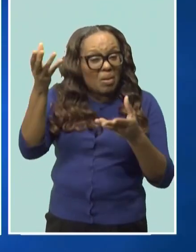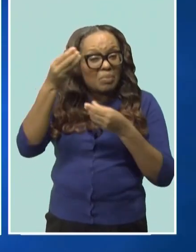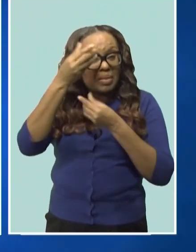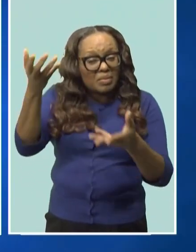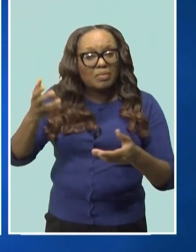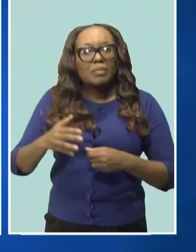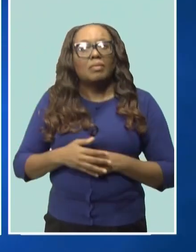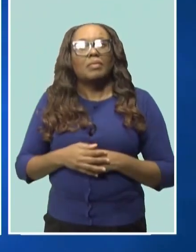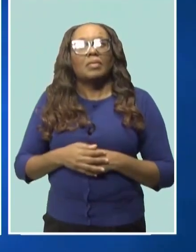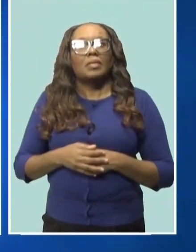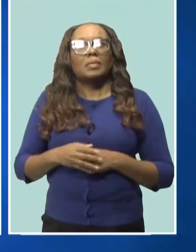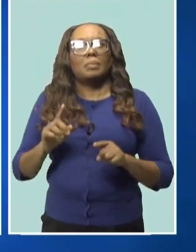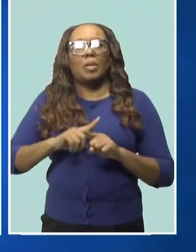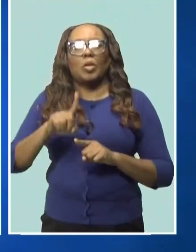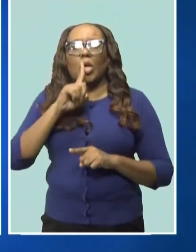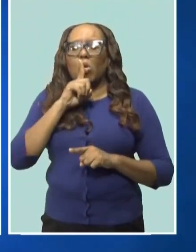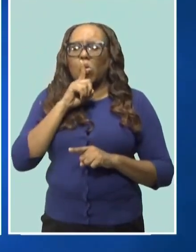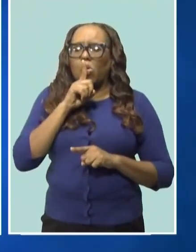as well.